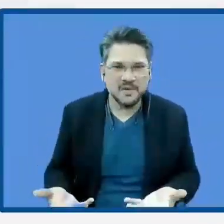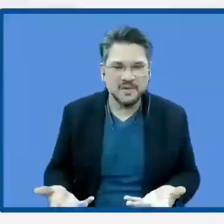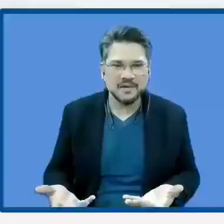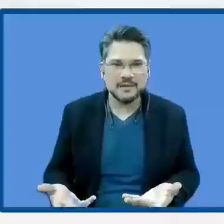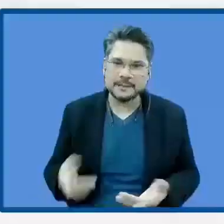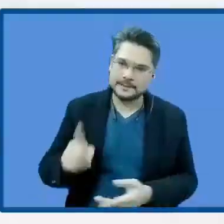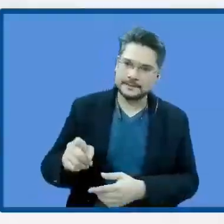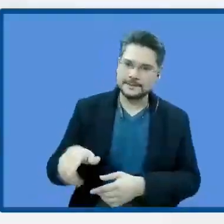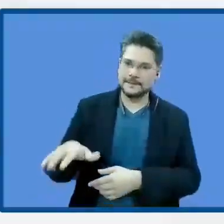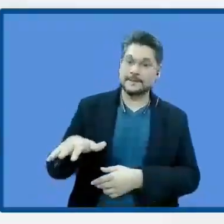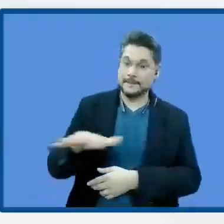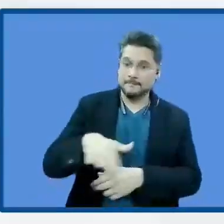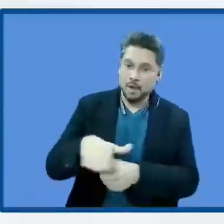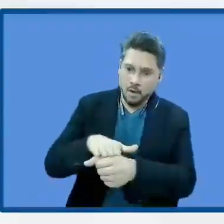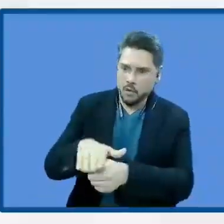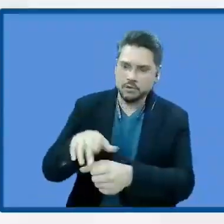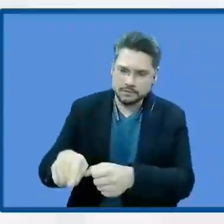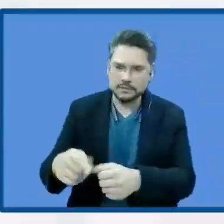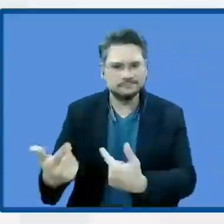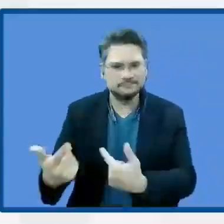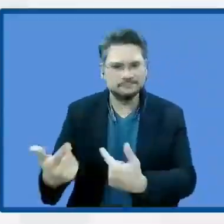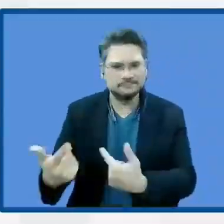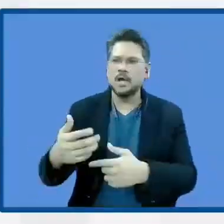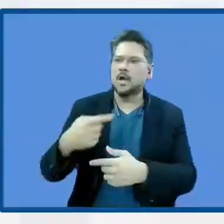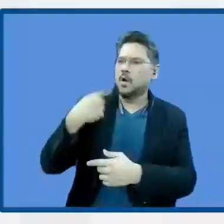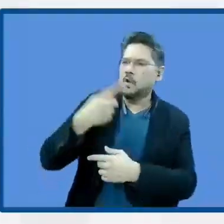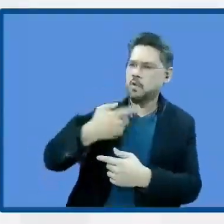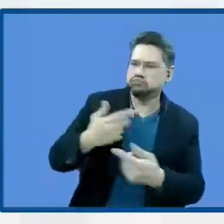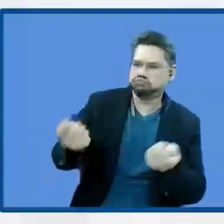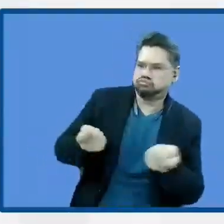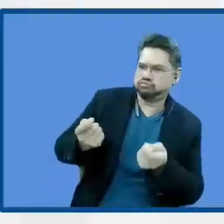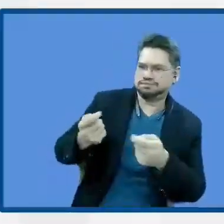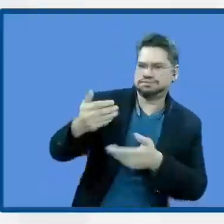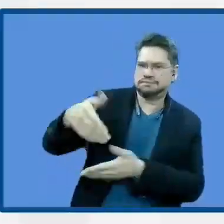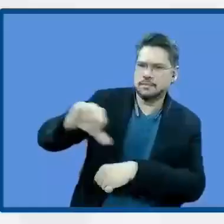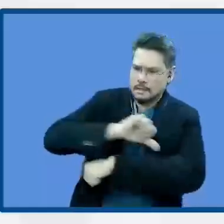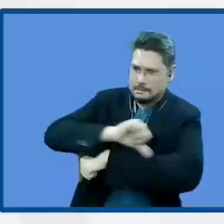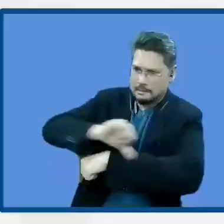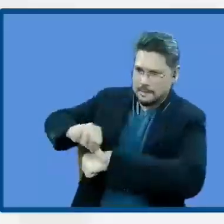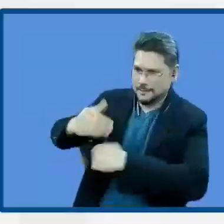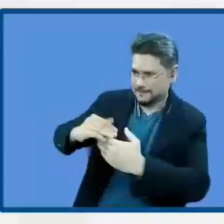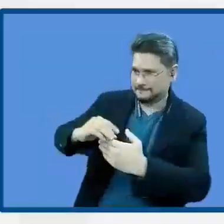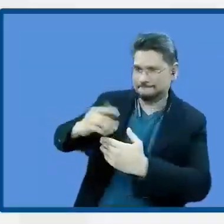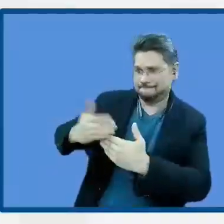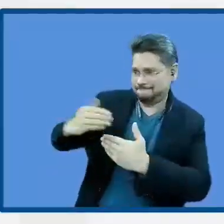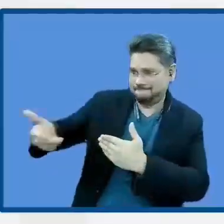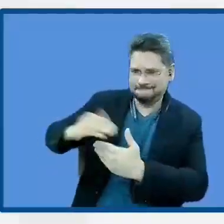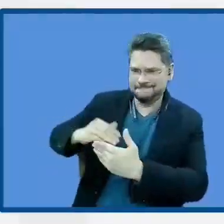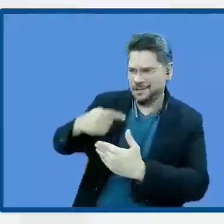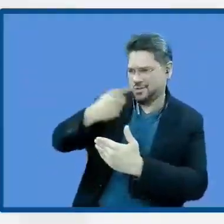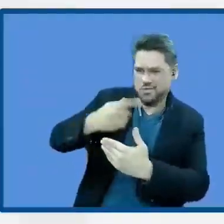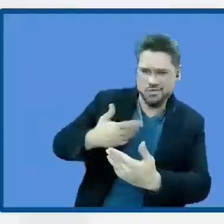not limited, and who is unprotected? Well, the victim, the damaged family,